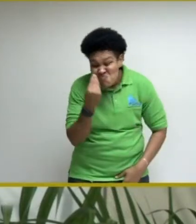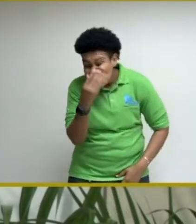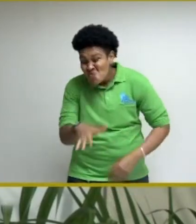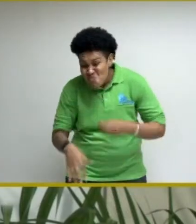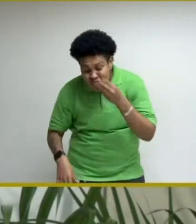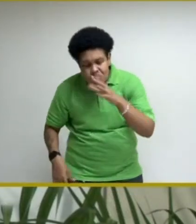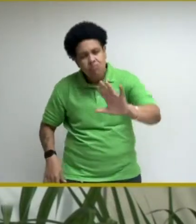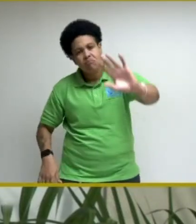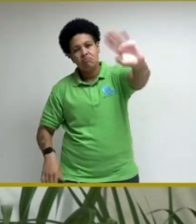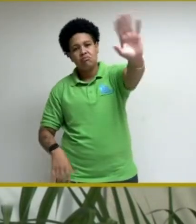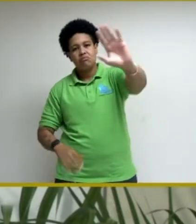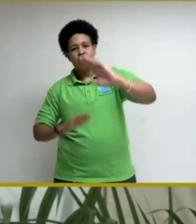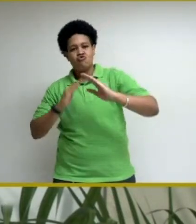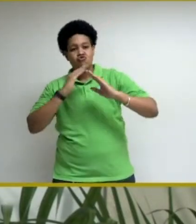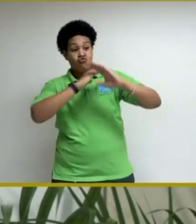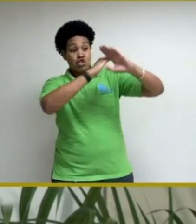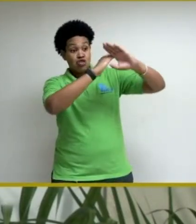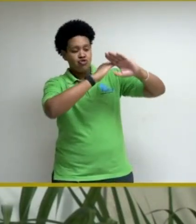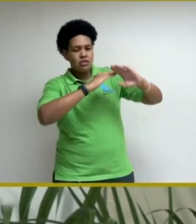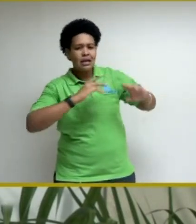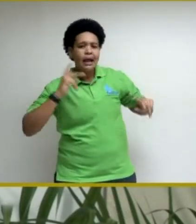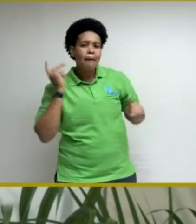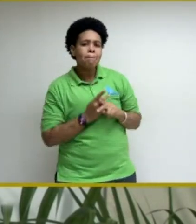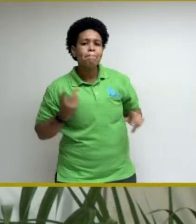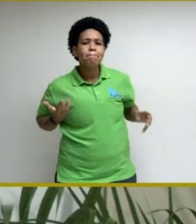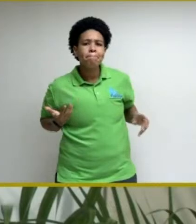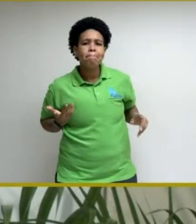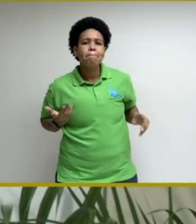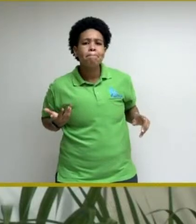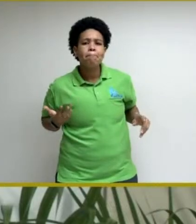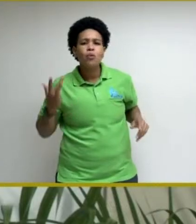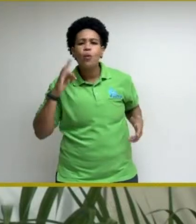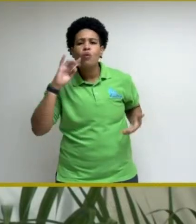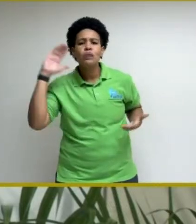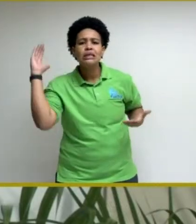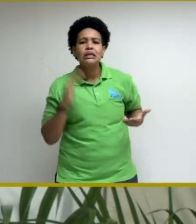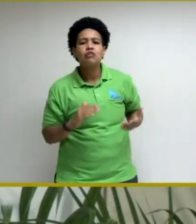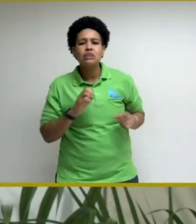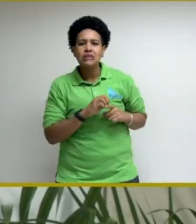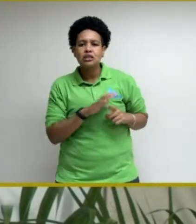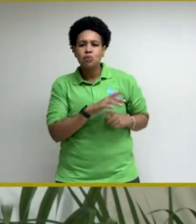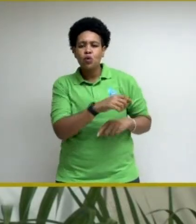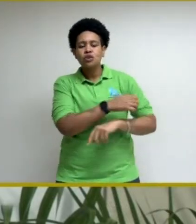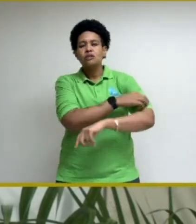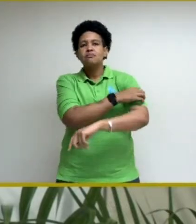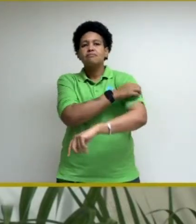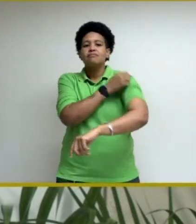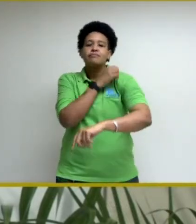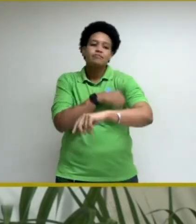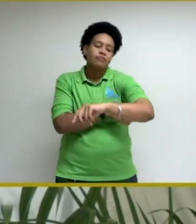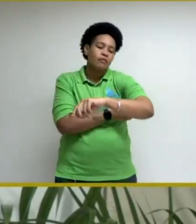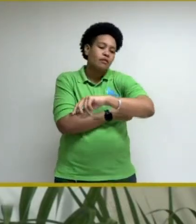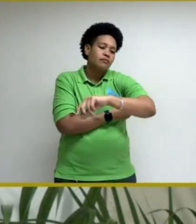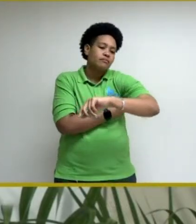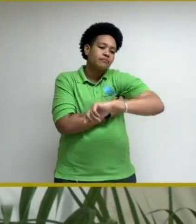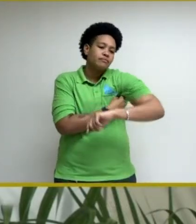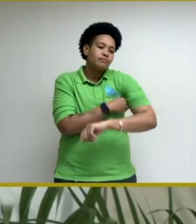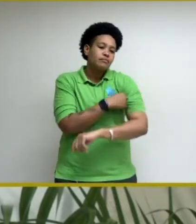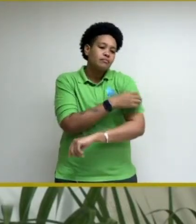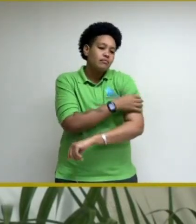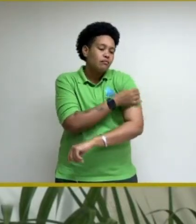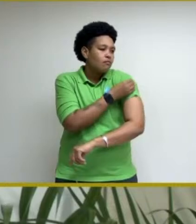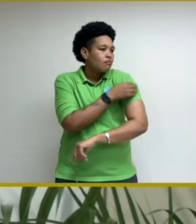place need to be maintained because we need to decrease exposure. And I mean, I don't think I